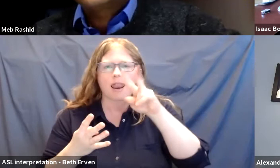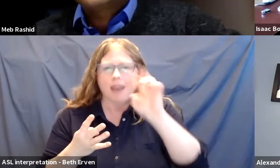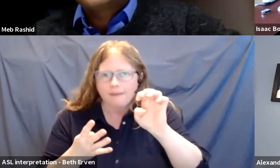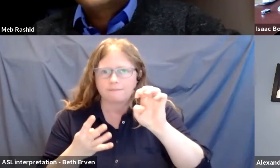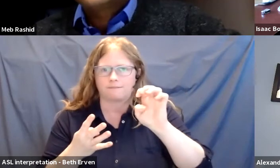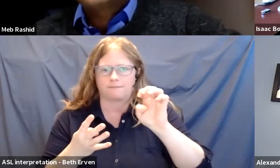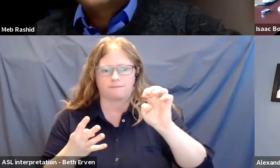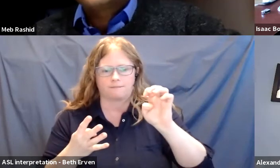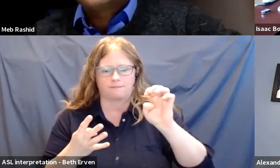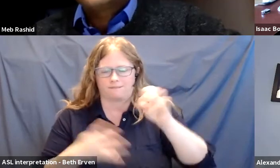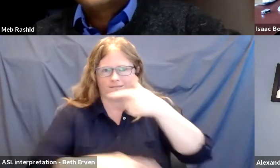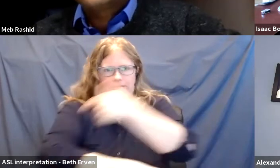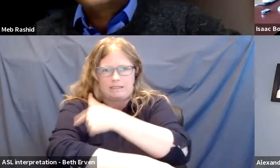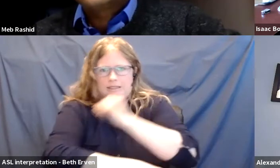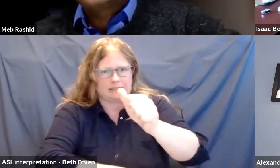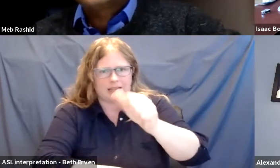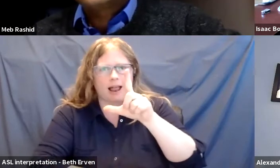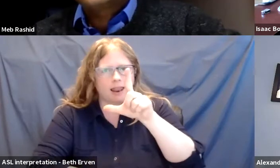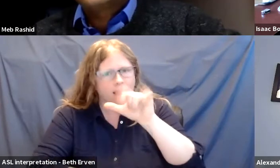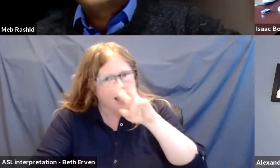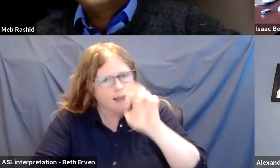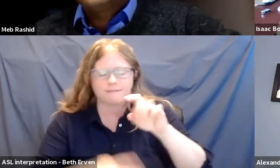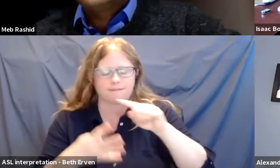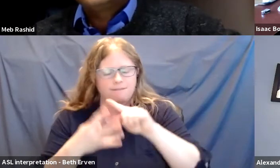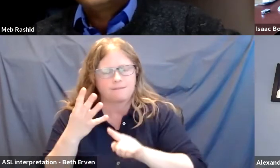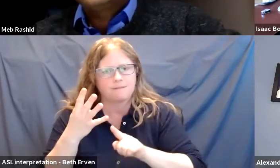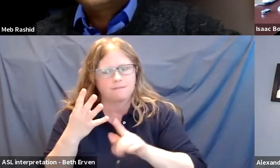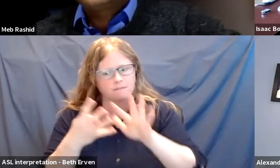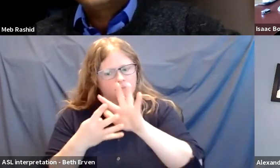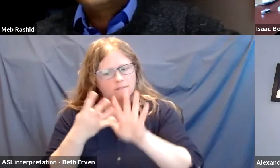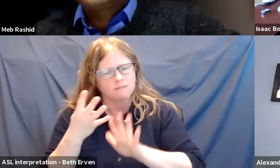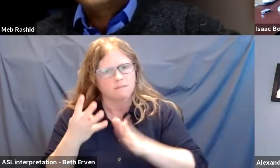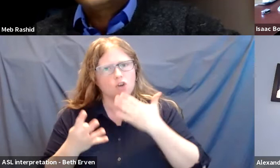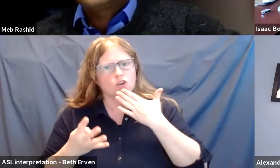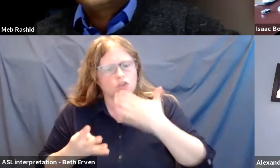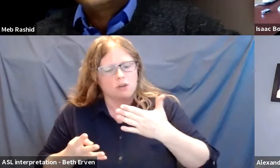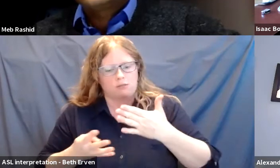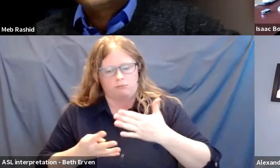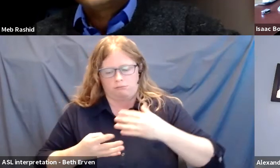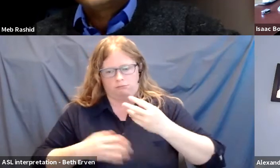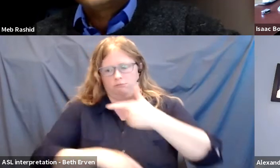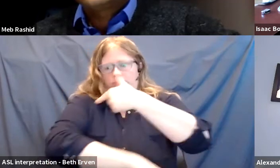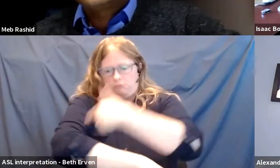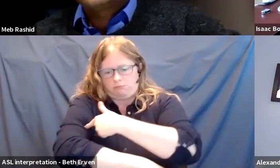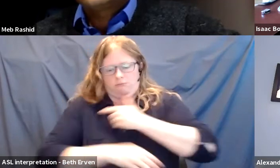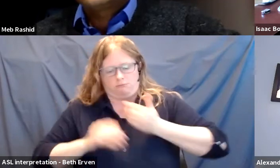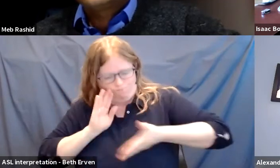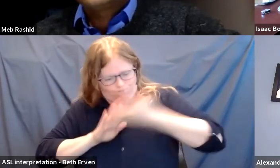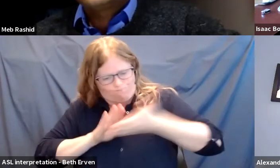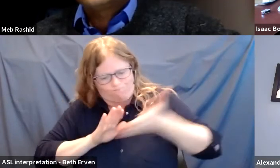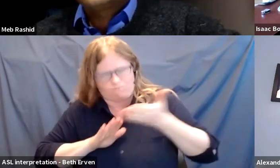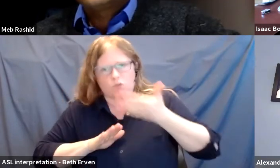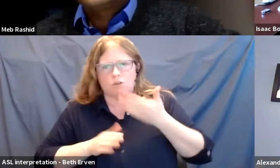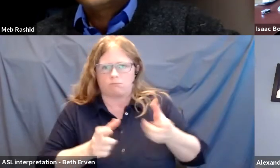an infection from the vaccine themselves. They all really promote a very robust immune response. I think they're